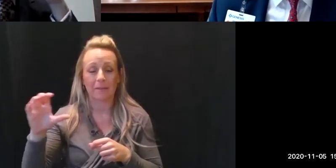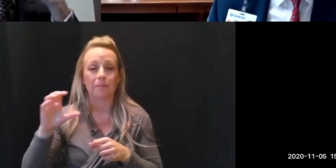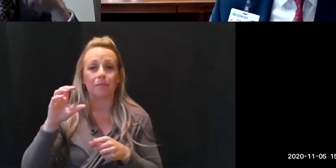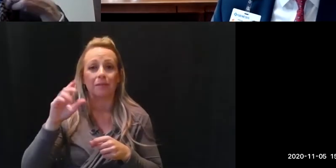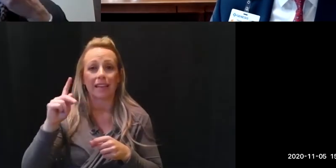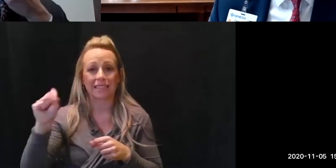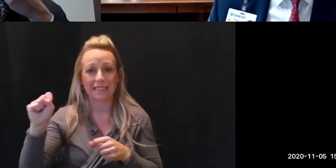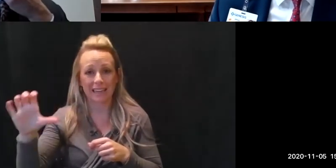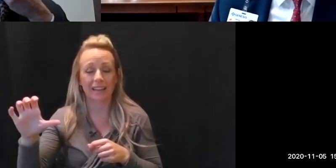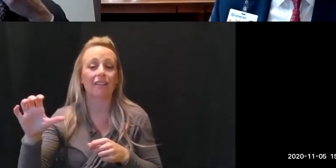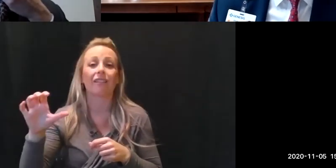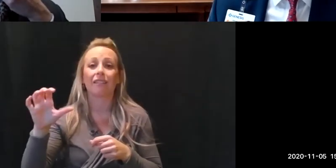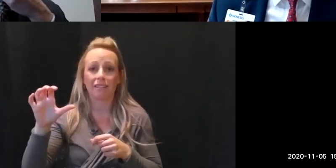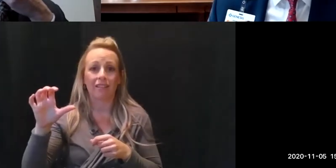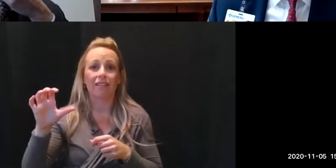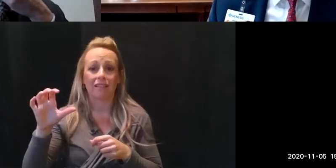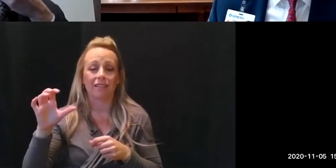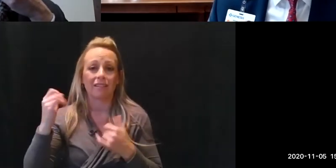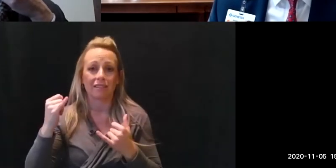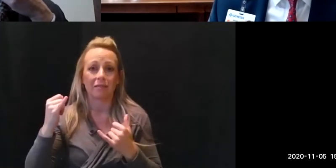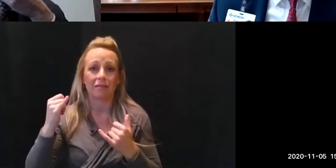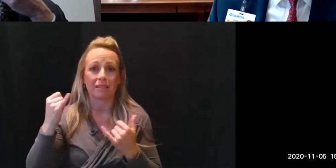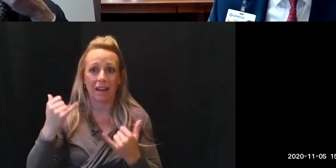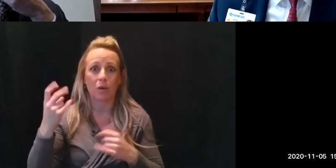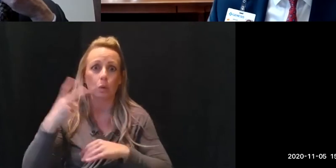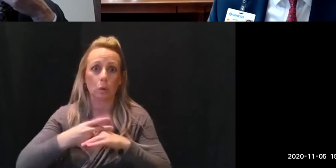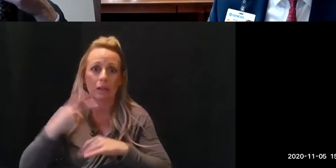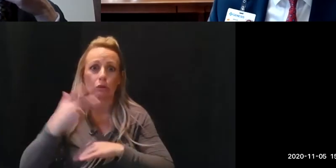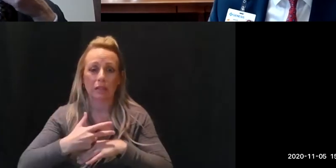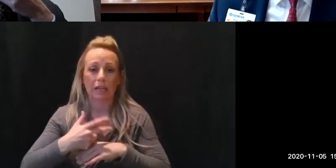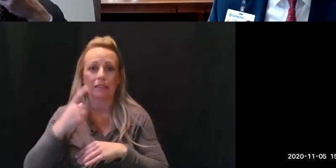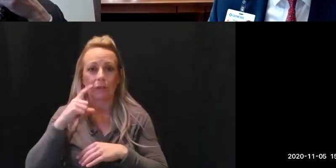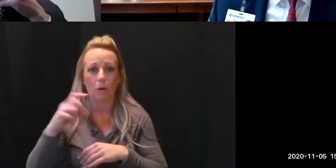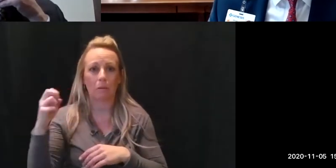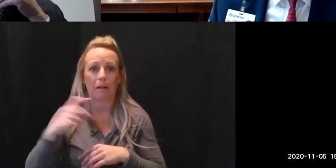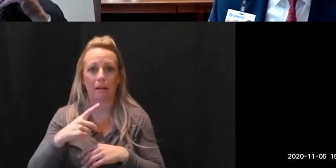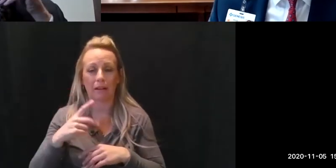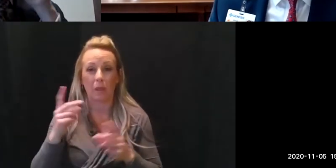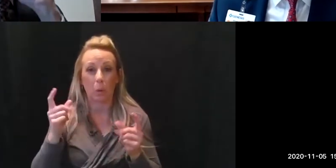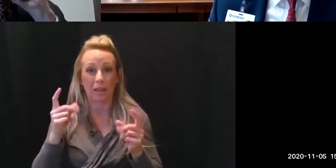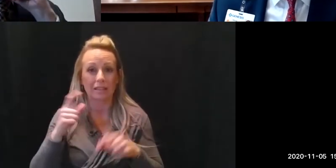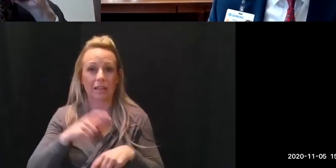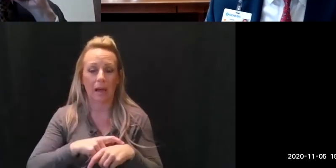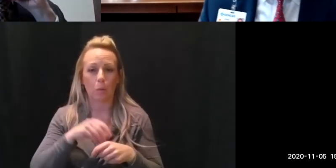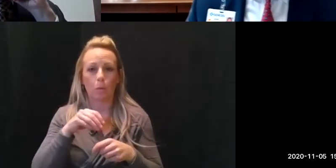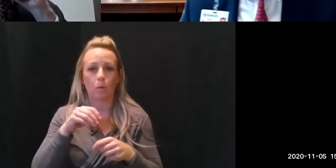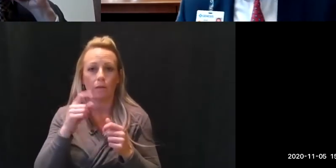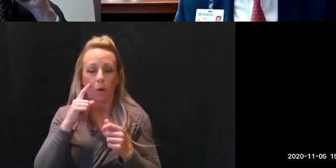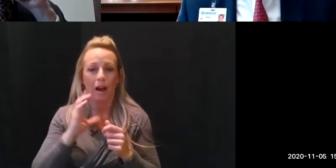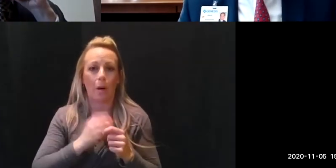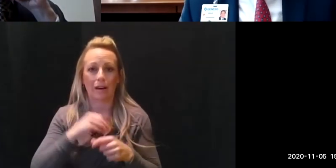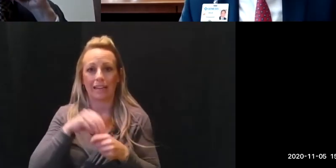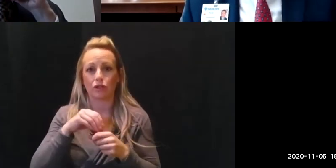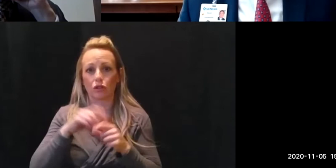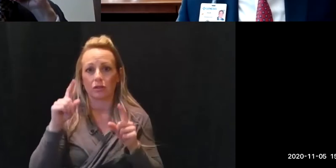rather than 2 days. And so that's the challenge. The quickest turnaround time we have is our internal testing. We use that for our